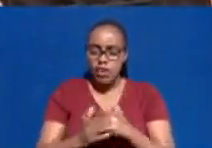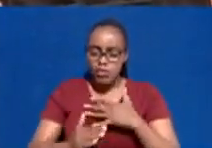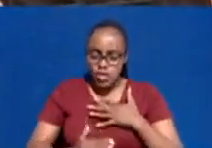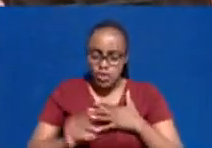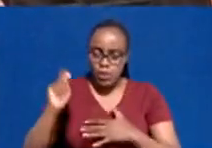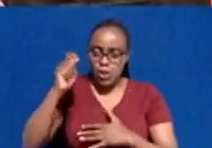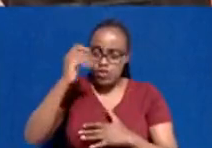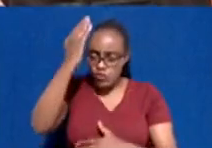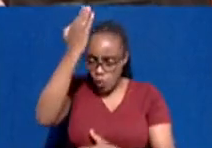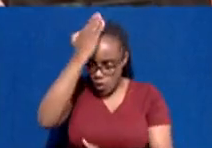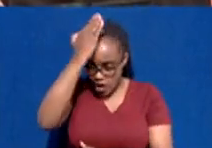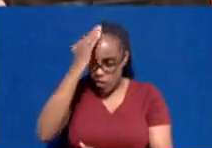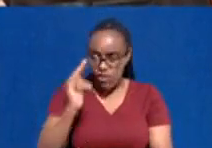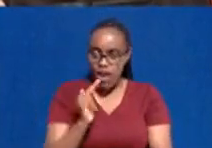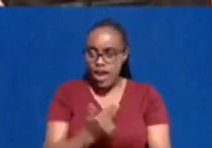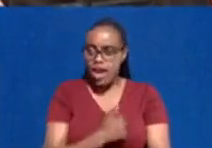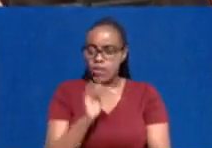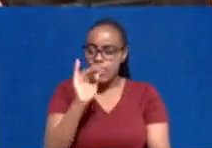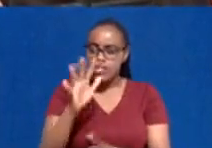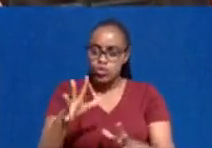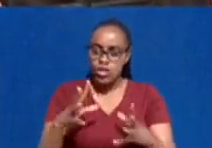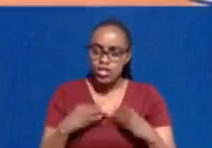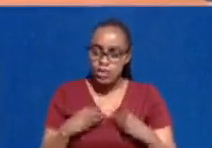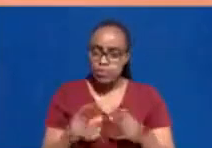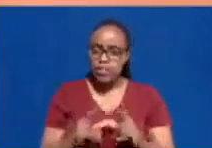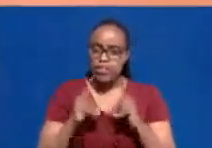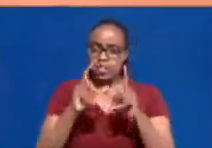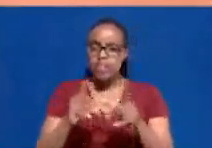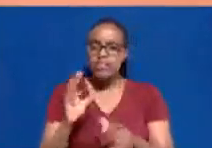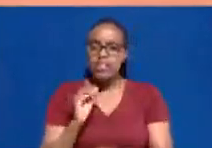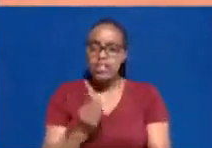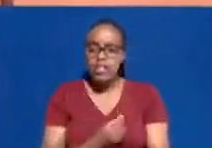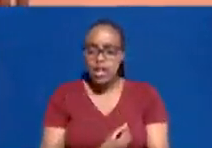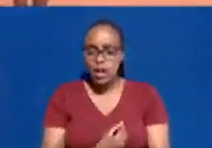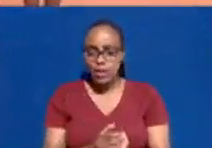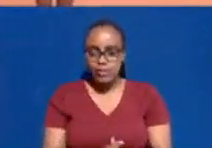kwa unyenyekevu, tunakuomba utukubalie zawadi.